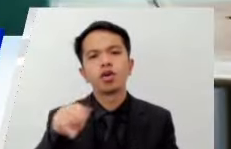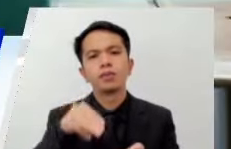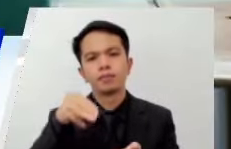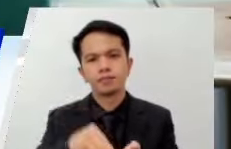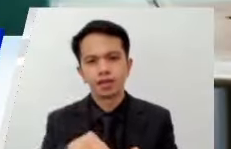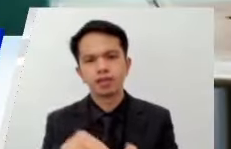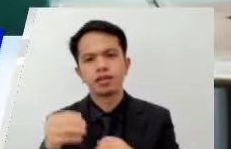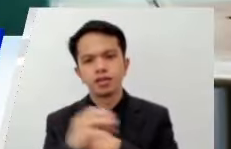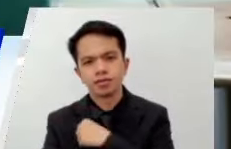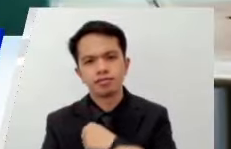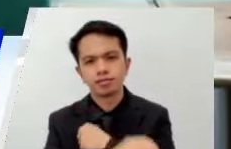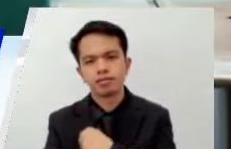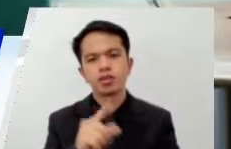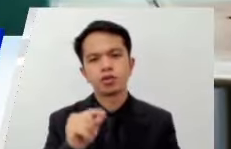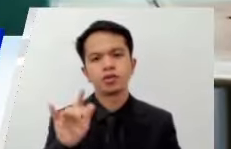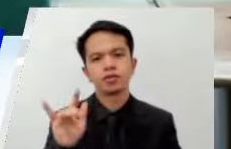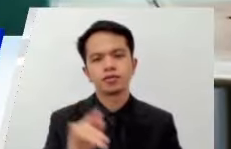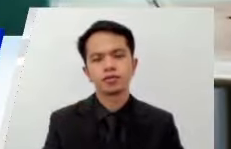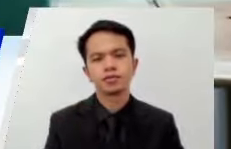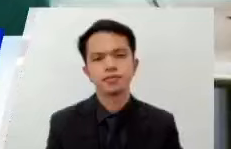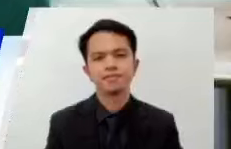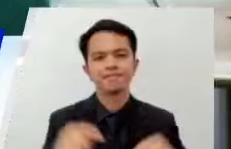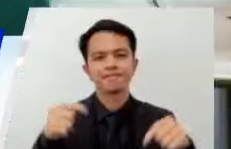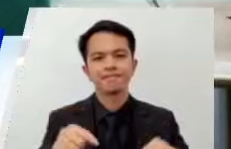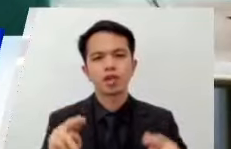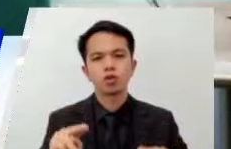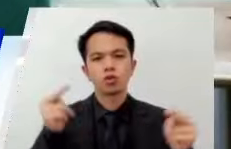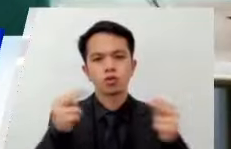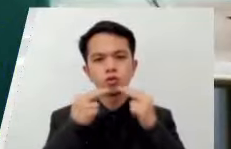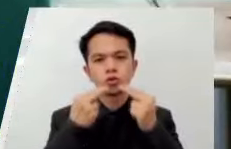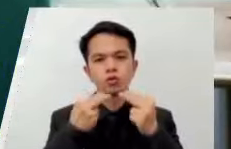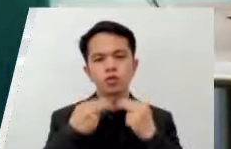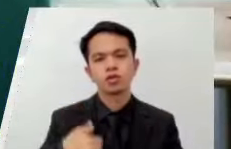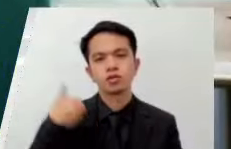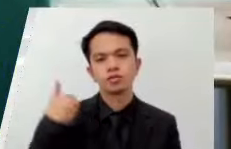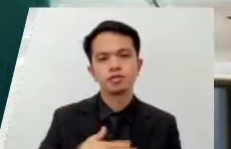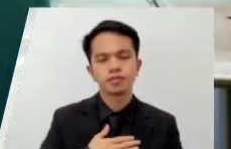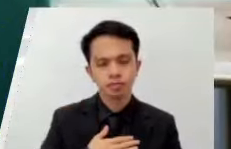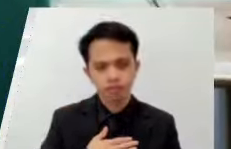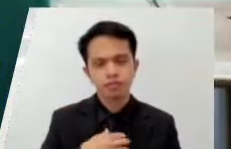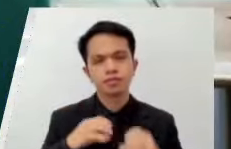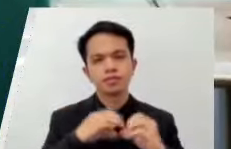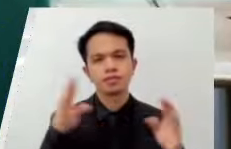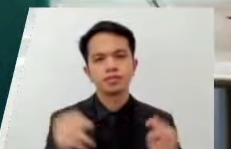2025. Ito ang unang balita. Mav Gonzales para sa GMA Integrated News.